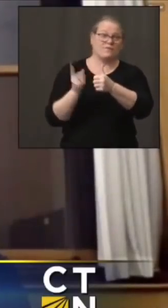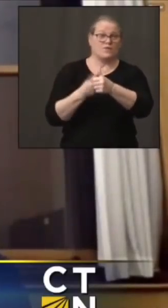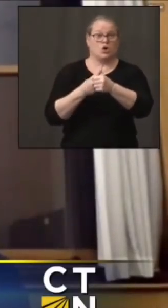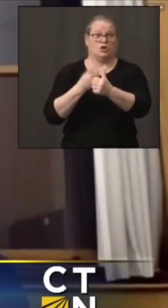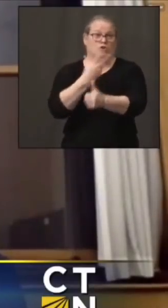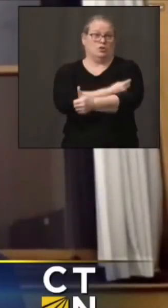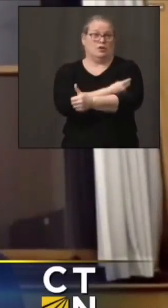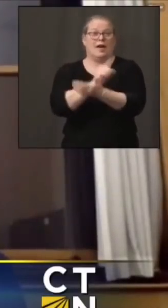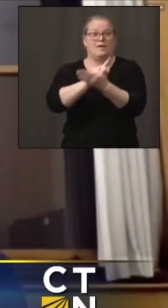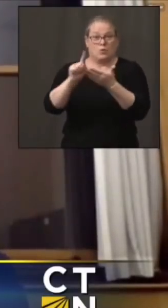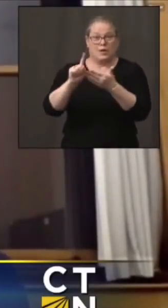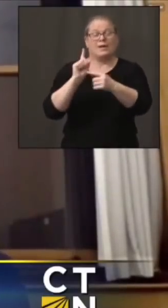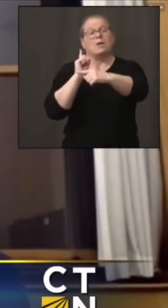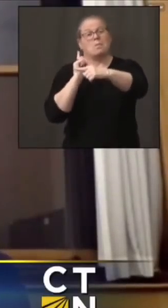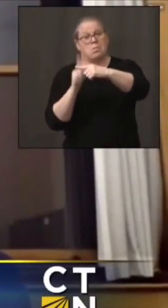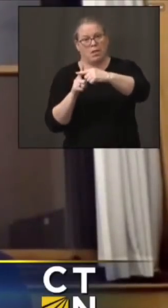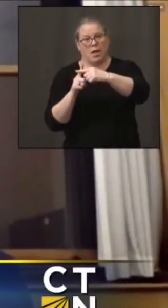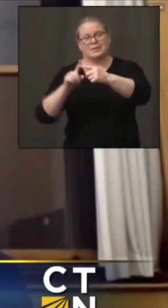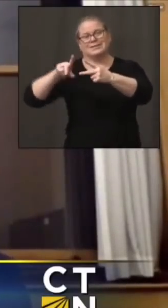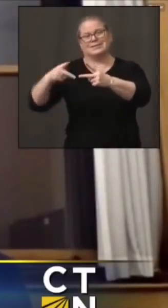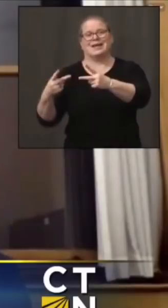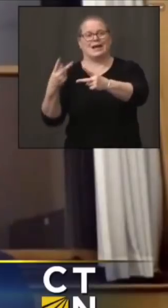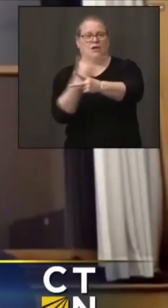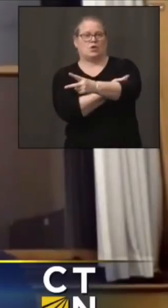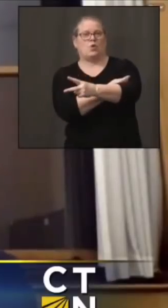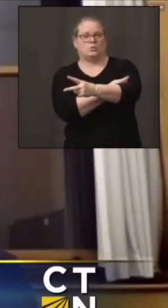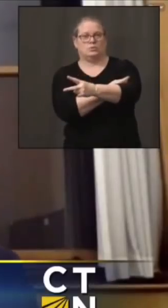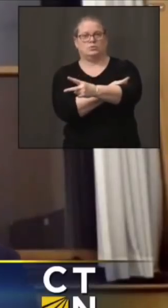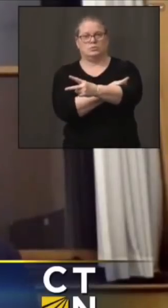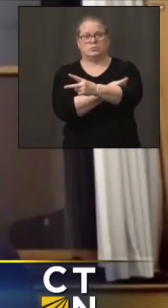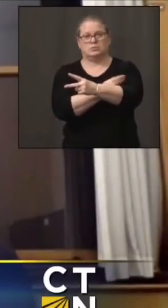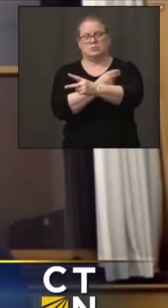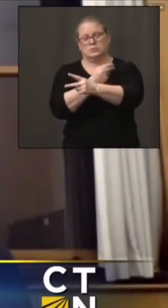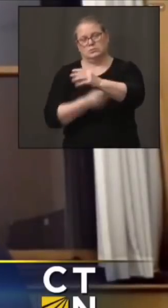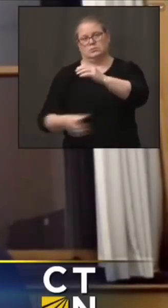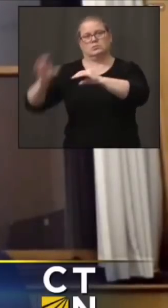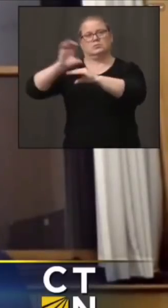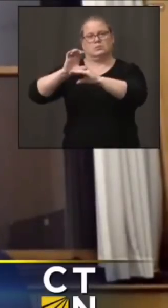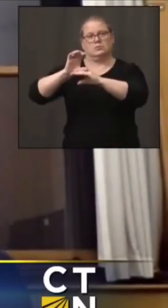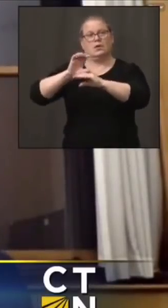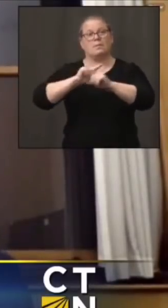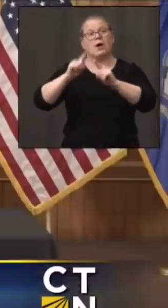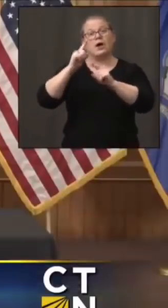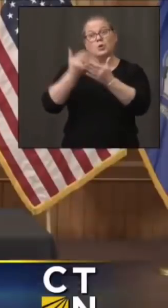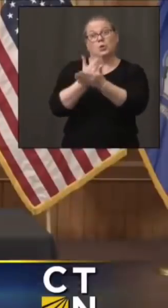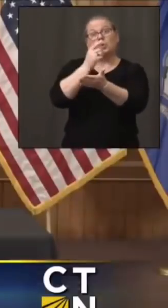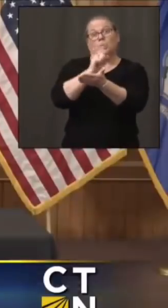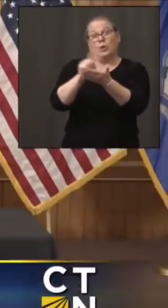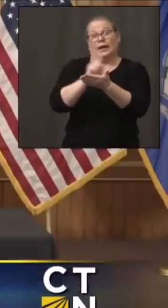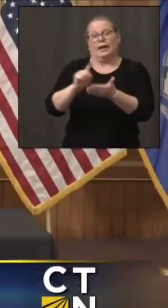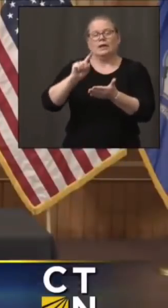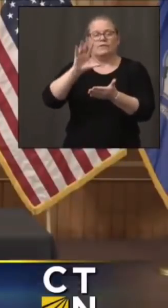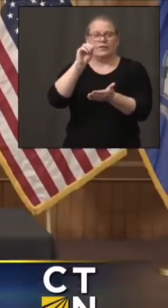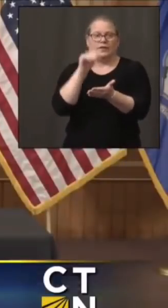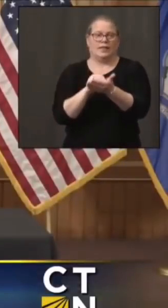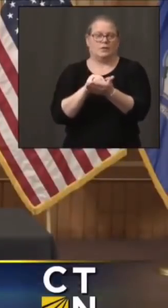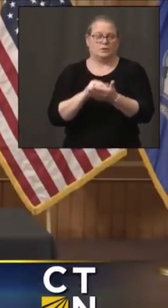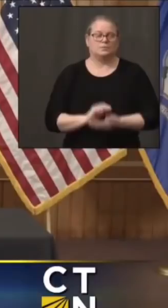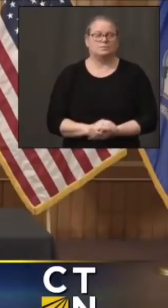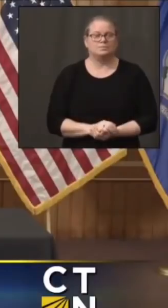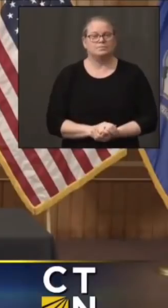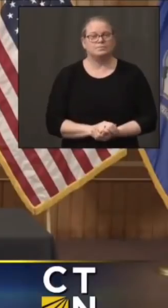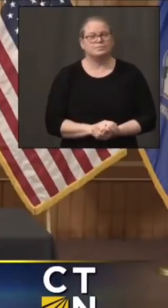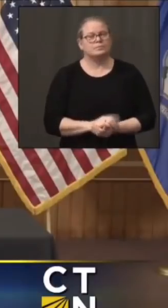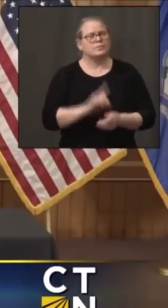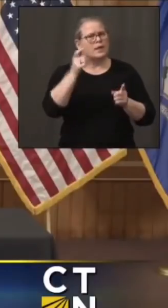coming in on top of that, but 50,000 first doses a week. And this is for the governor. The